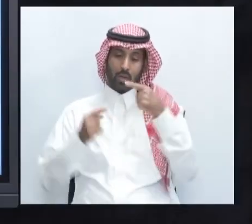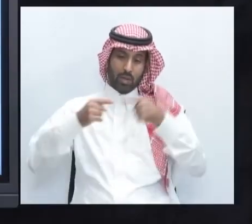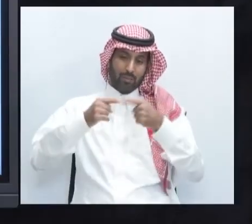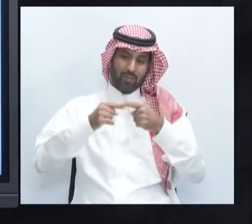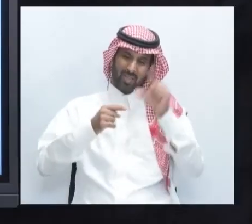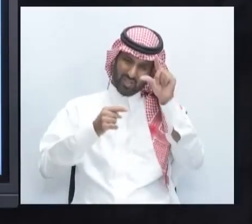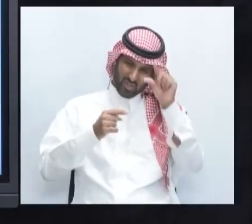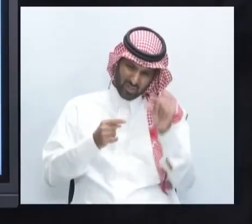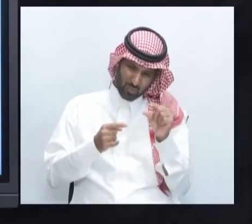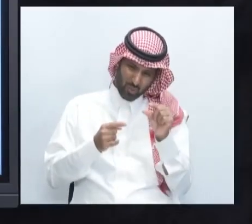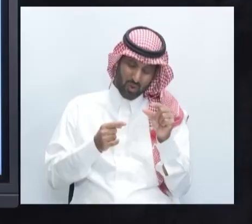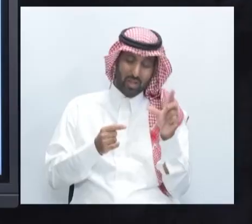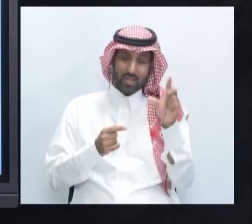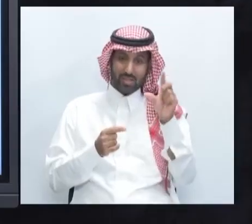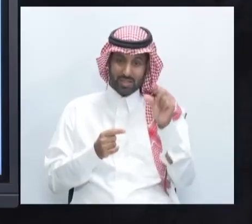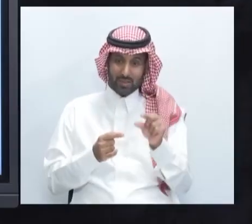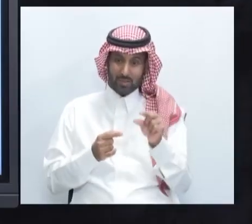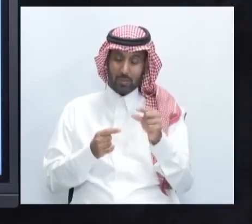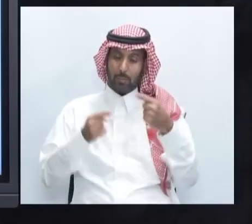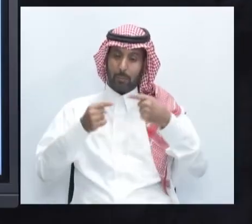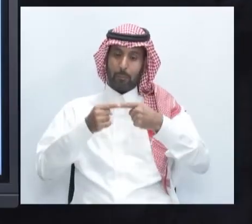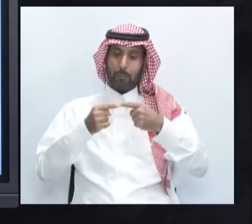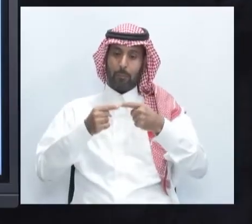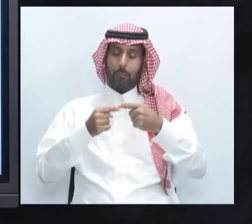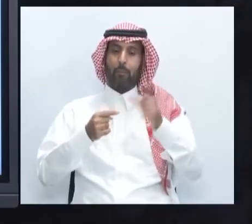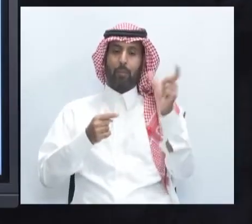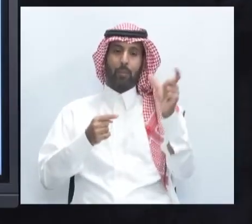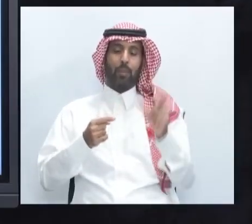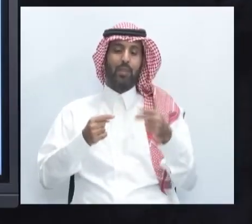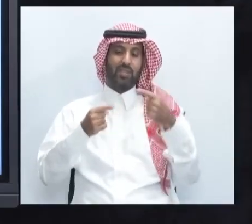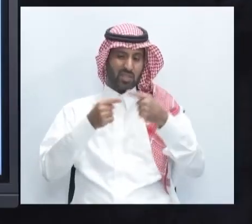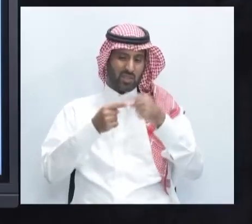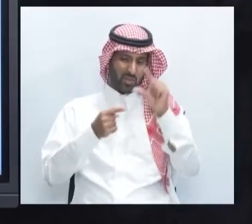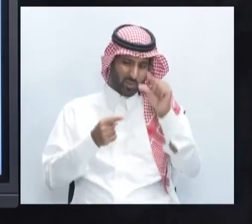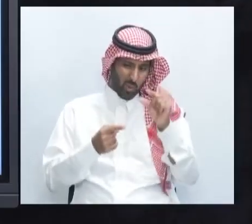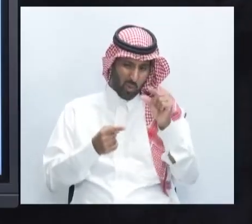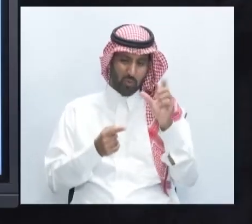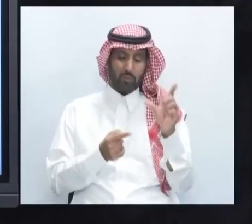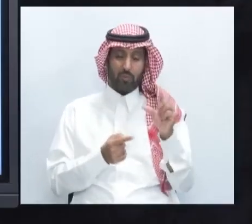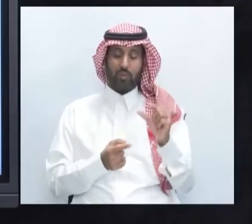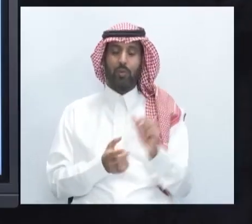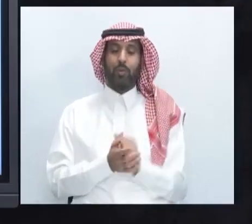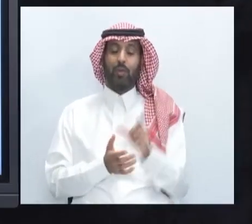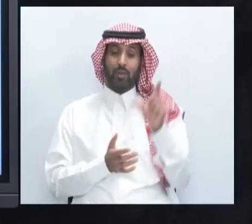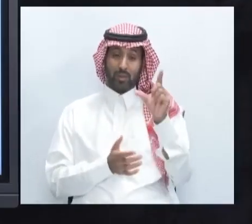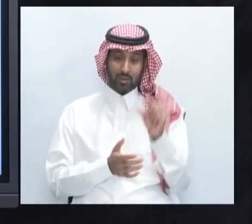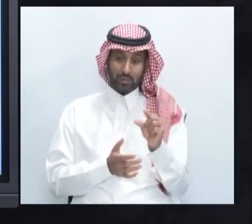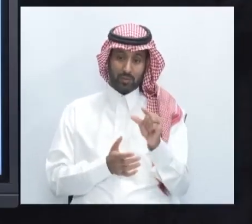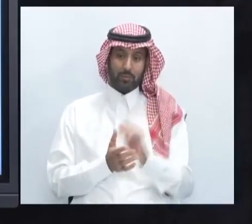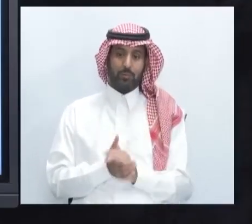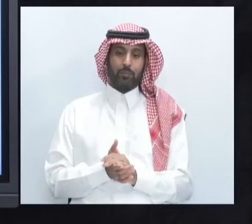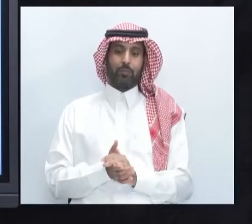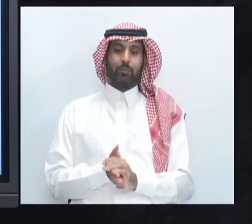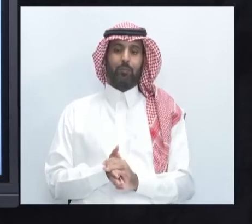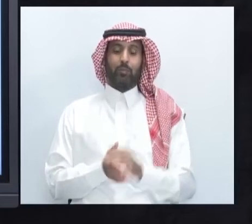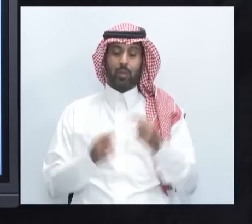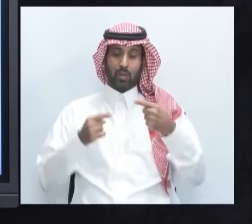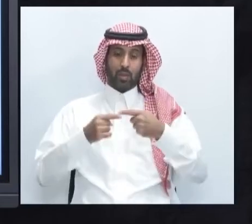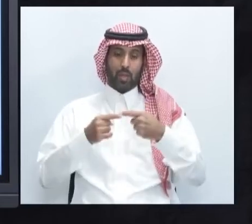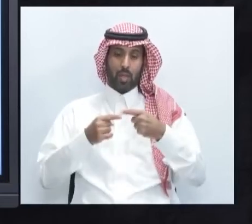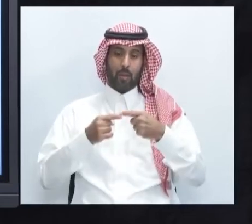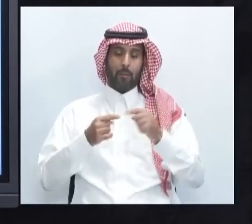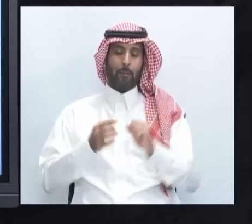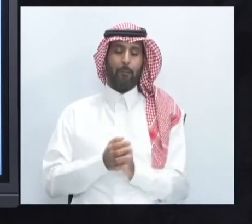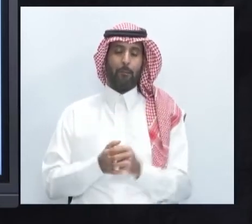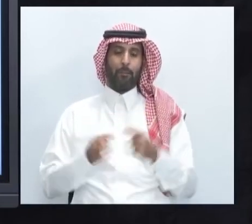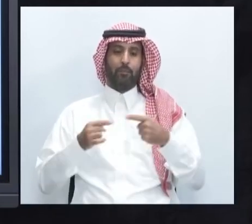big? Yes. Excellent. So we have small. This is the opposite. This is what?